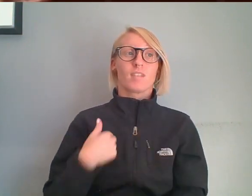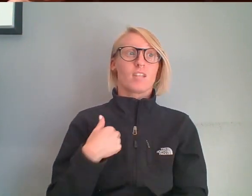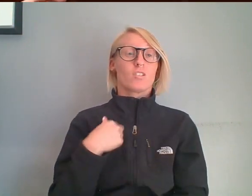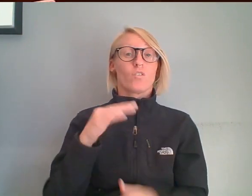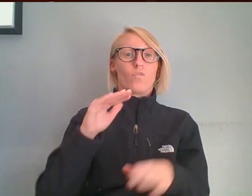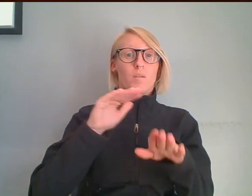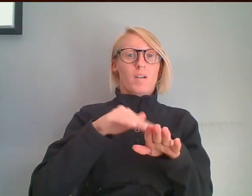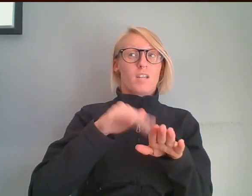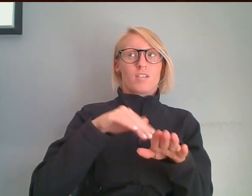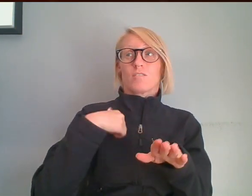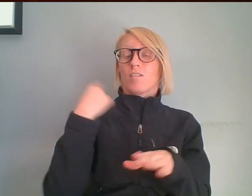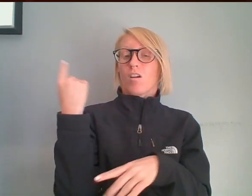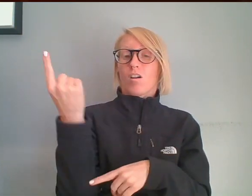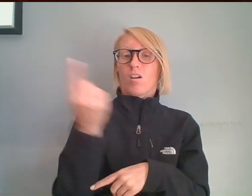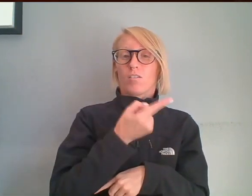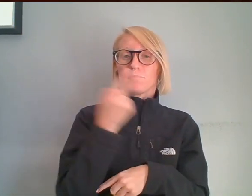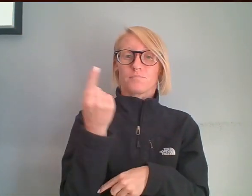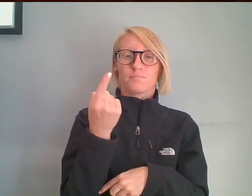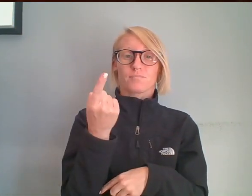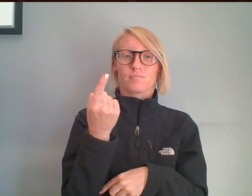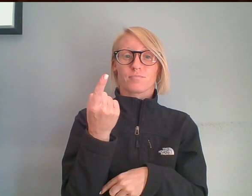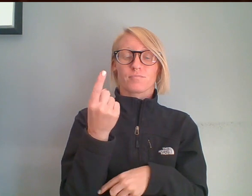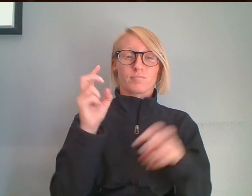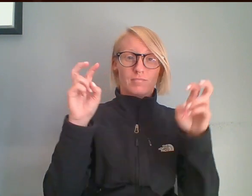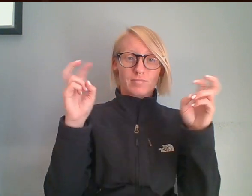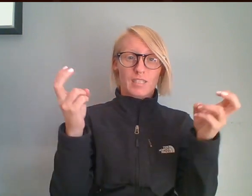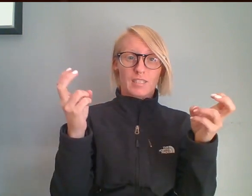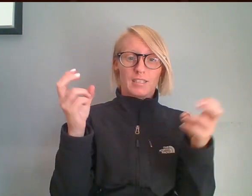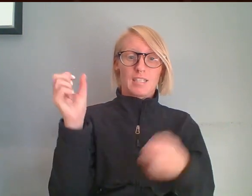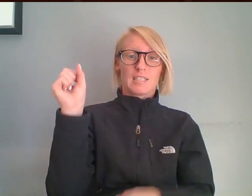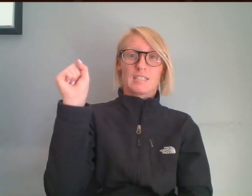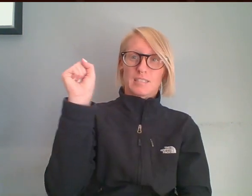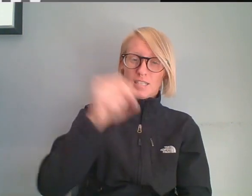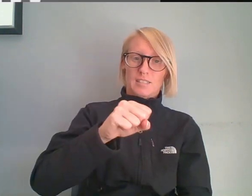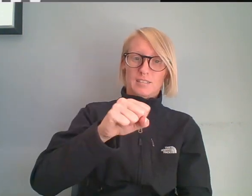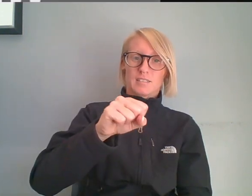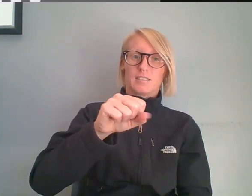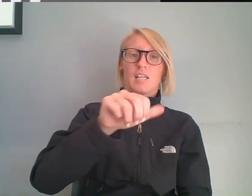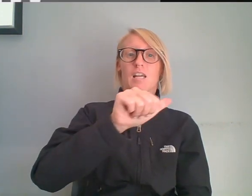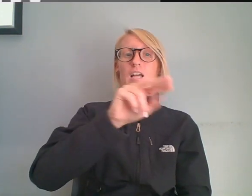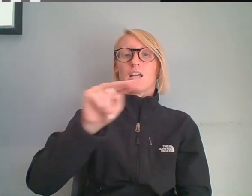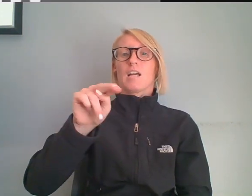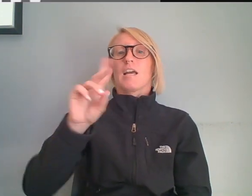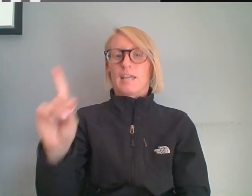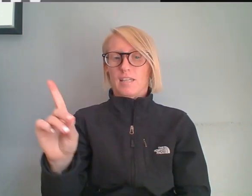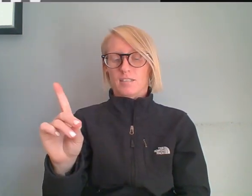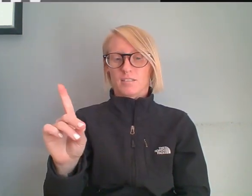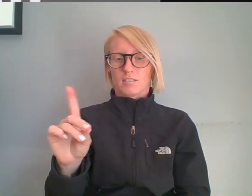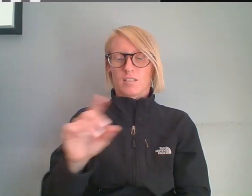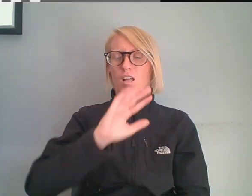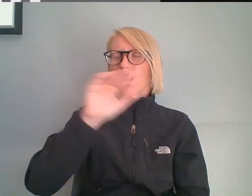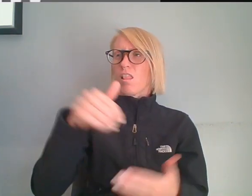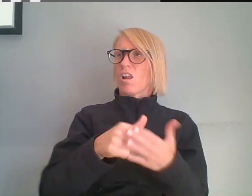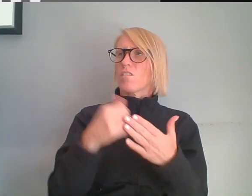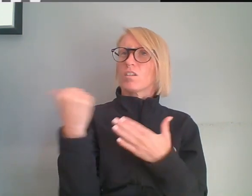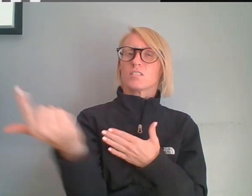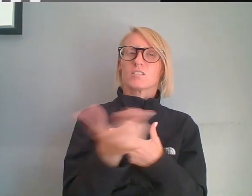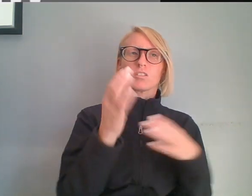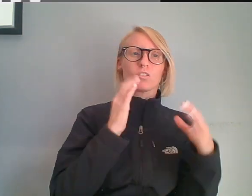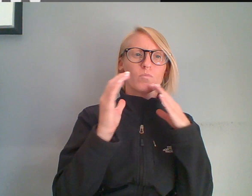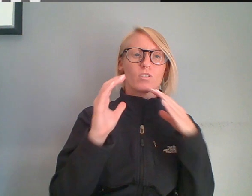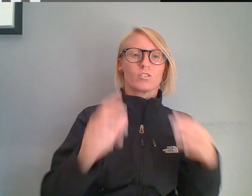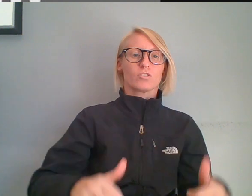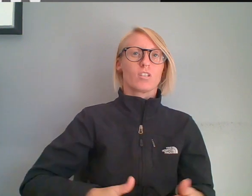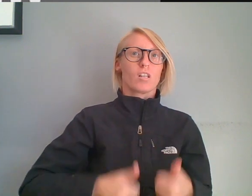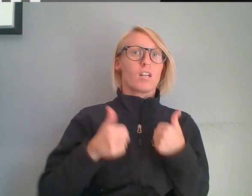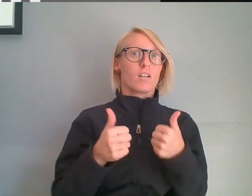most famous of all improvisation sayings, yes and. A lot of us live our communication lives saying